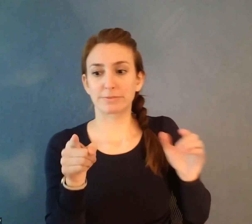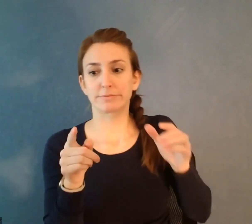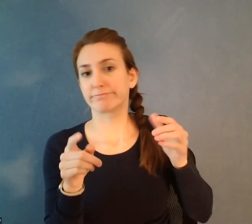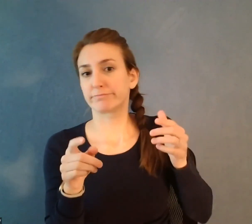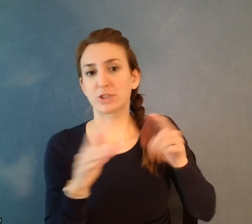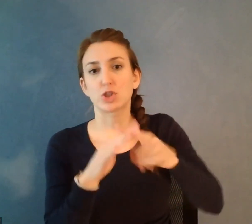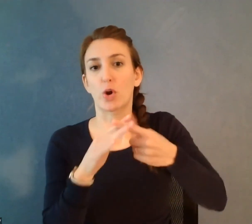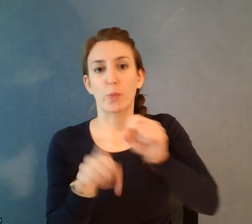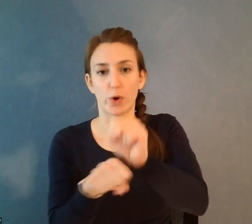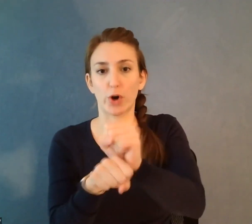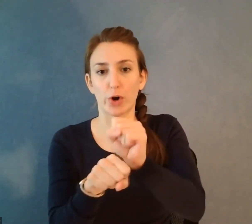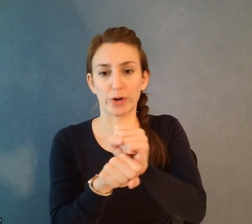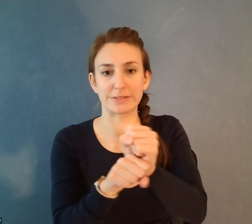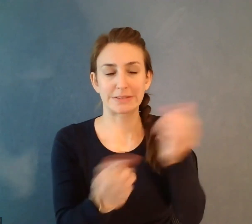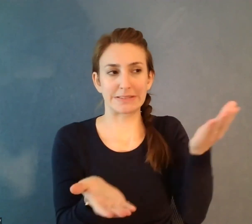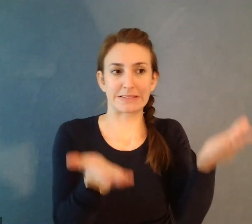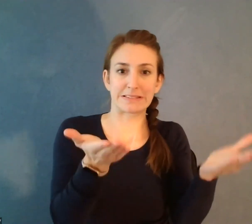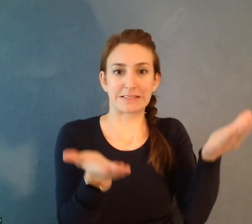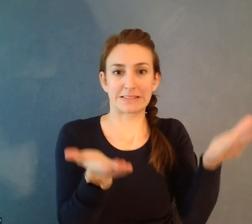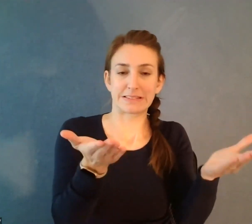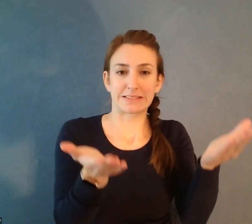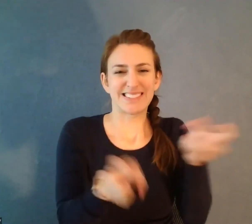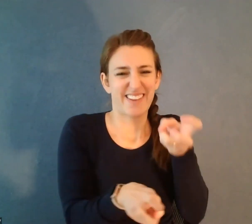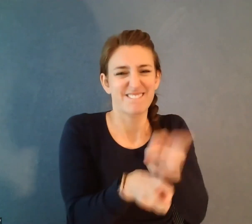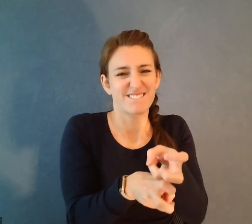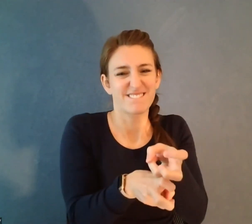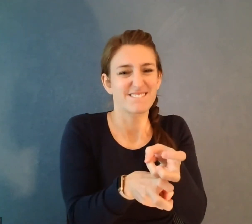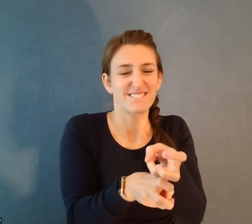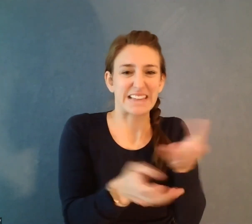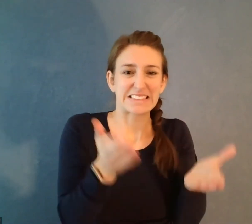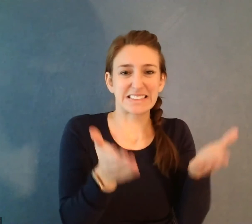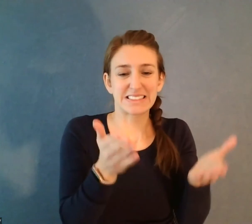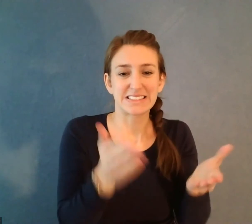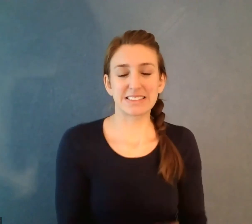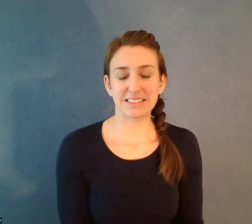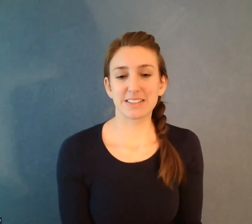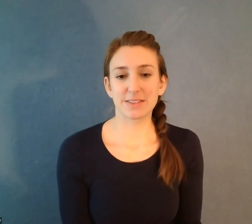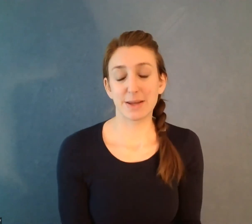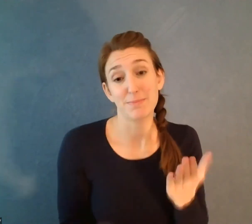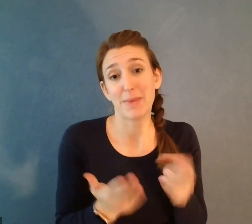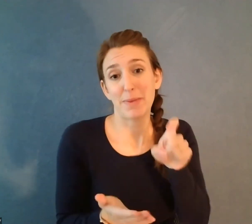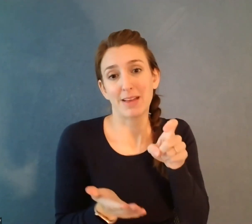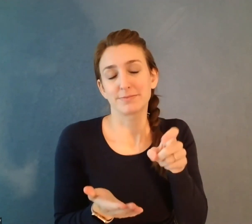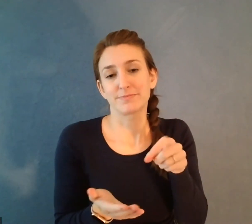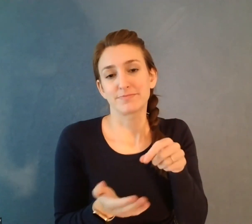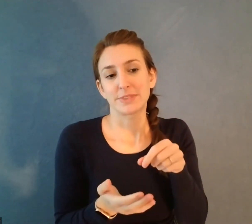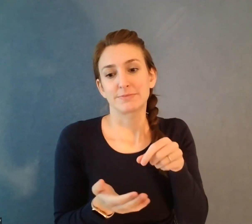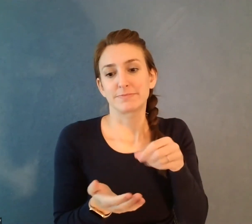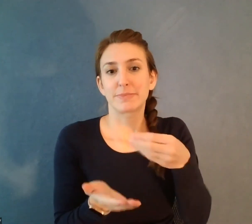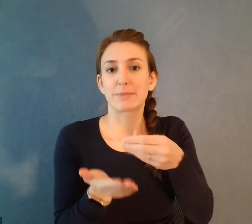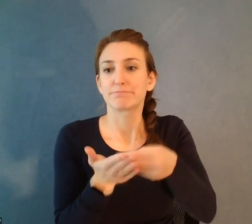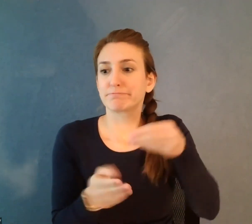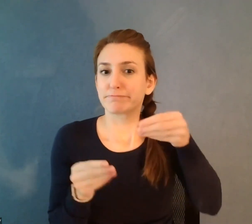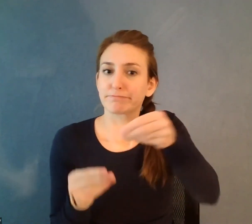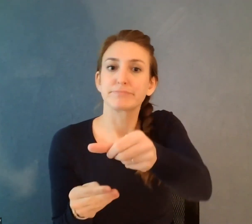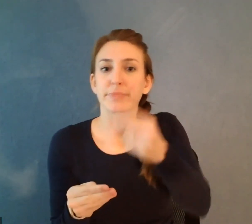it can be tough for people, you know, and So that's, as far as systemic barriers, that's probably the biggest one I can